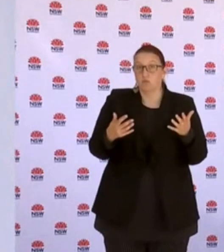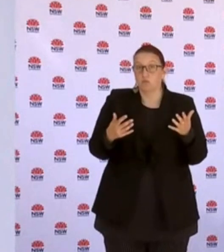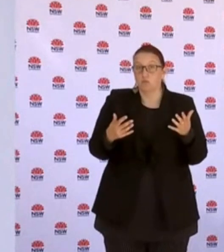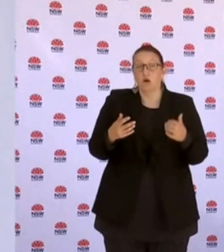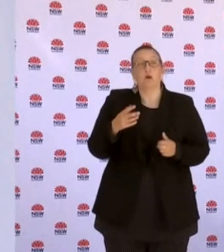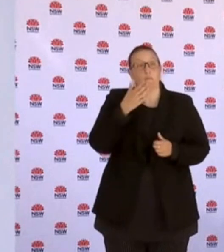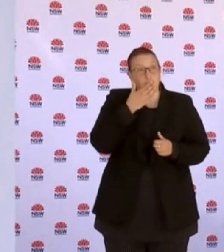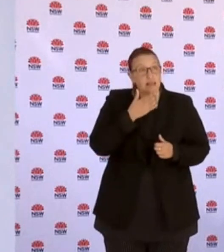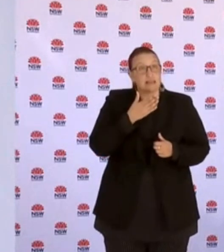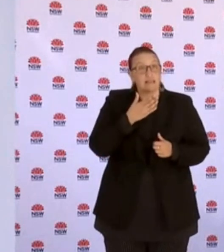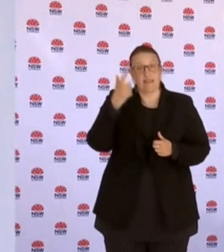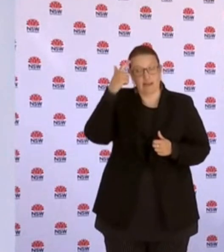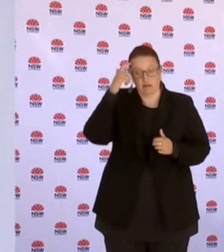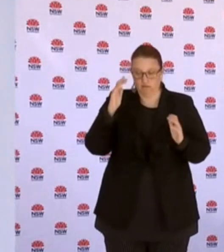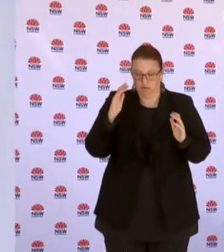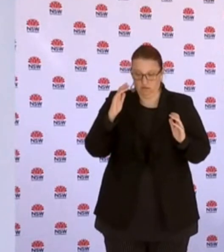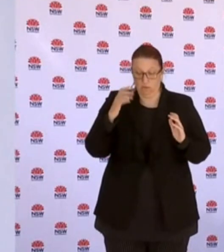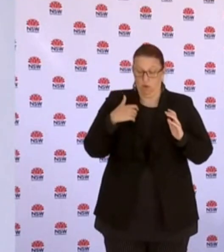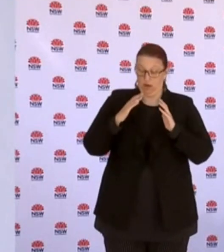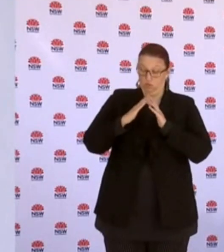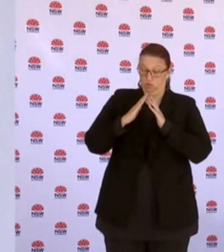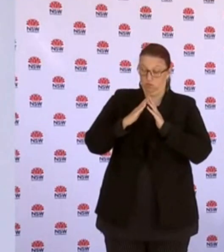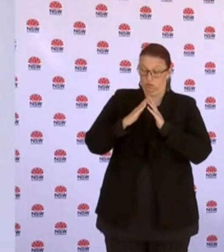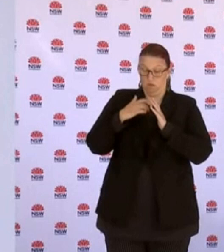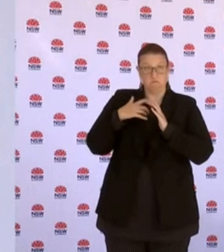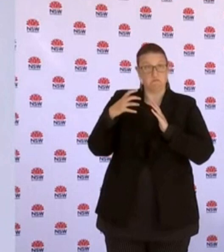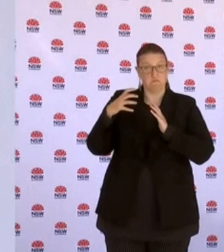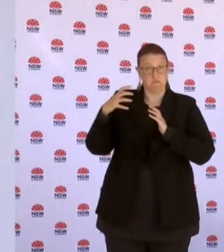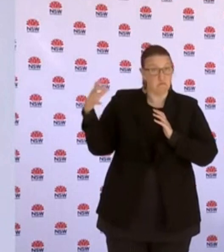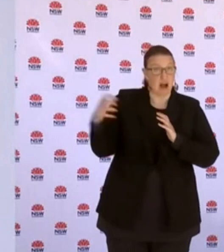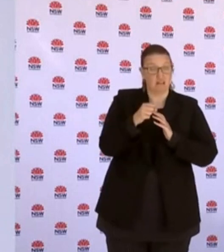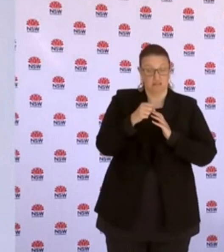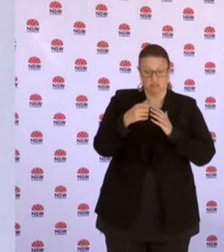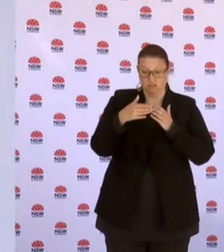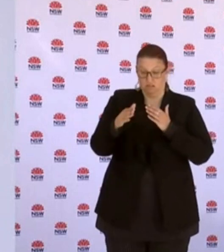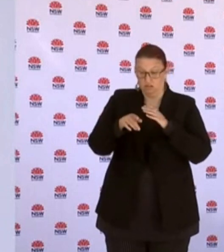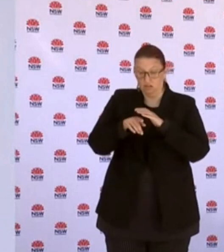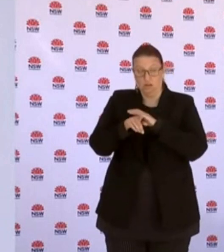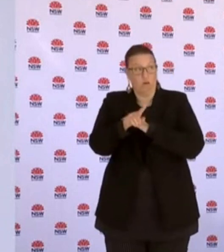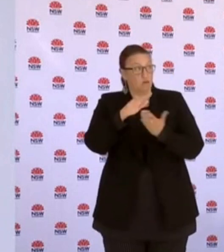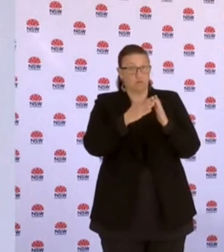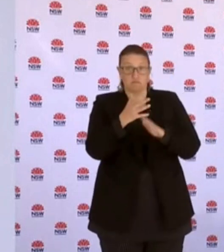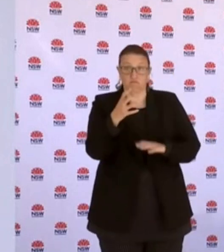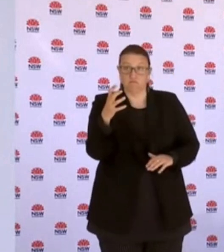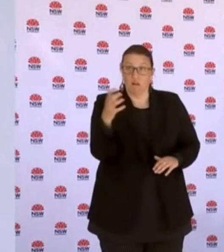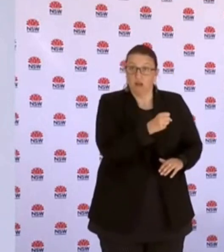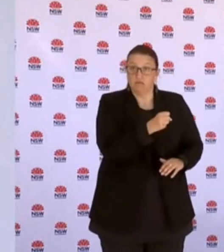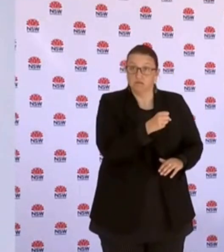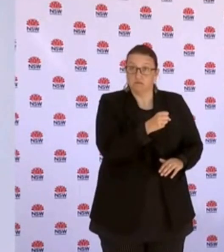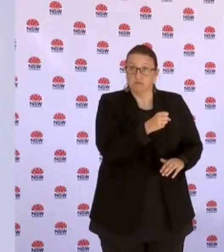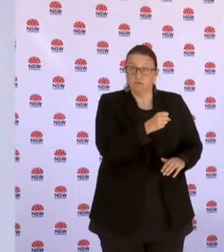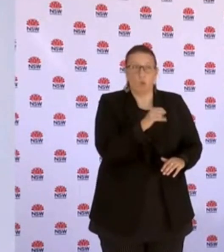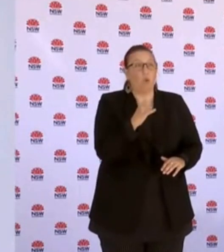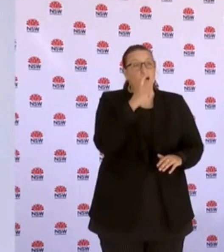consider, do you really need to leave your home? Are you putting anyone else at risk by your actions if you've got